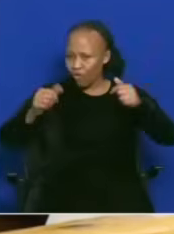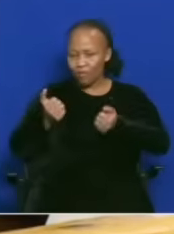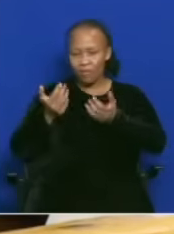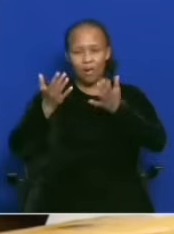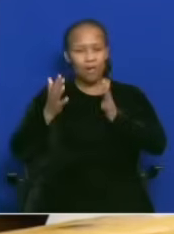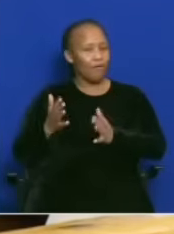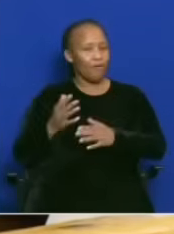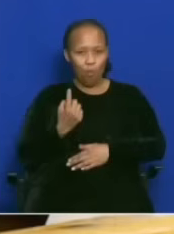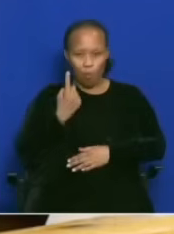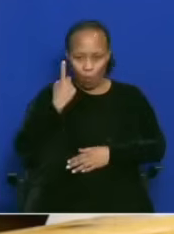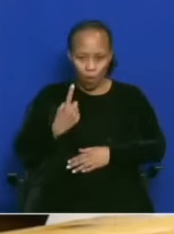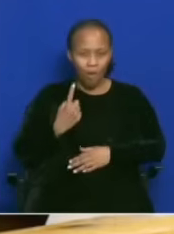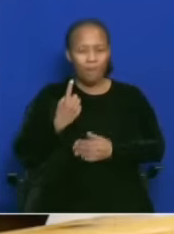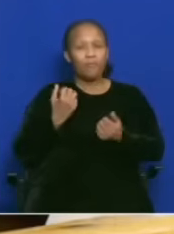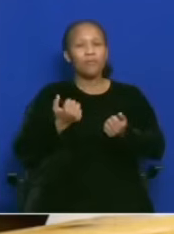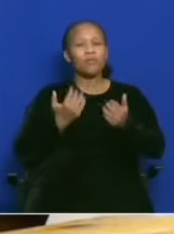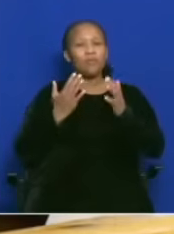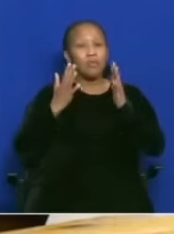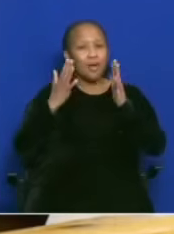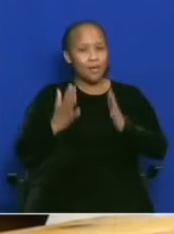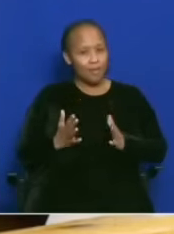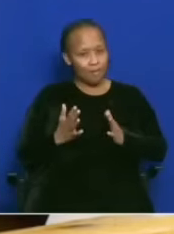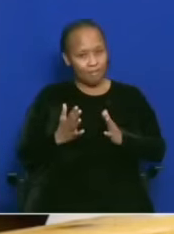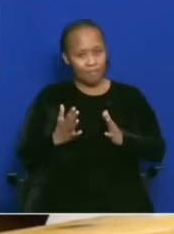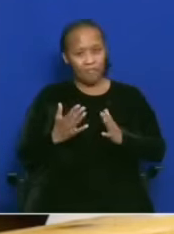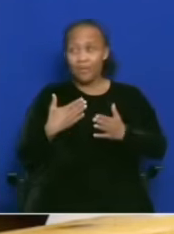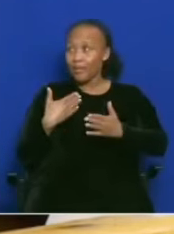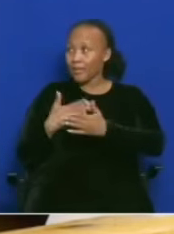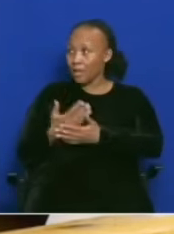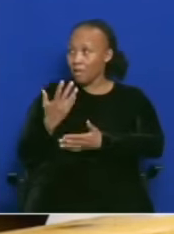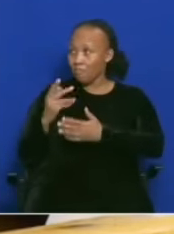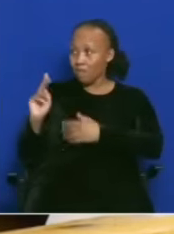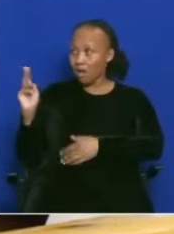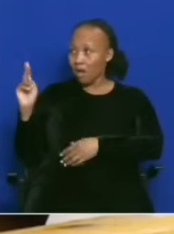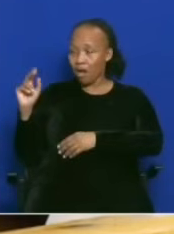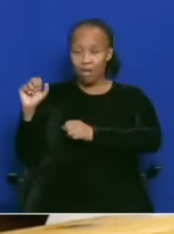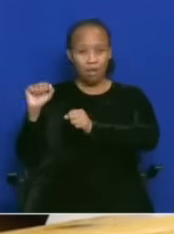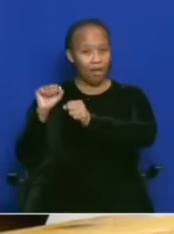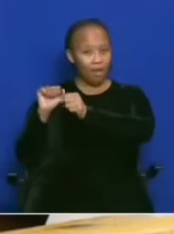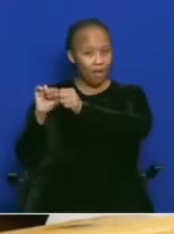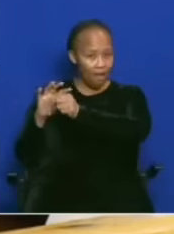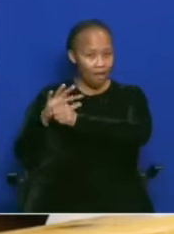And can General Khan influence our guy,